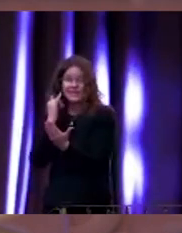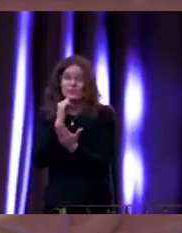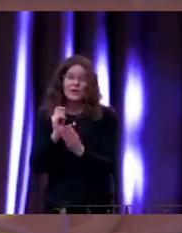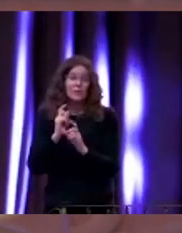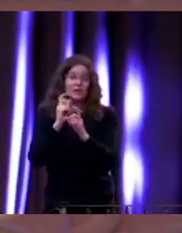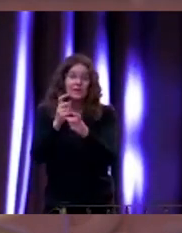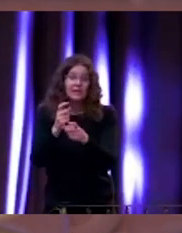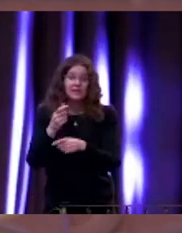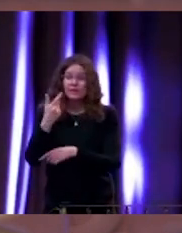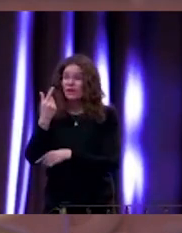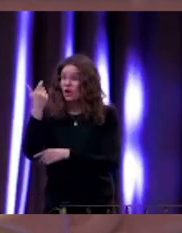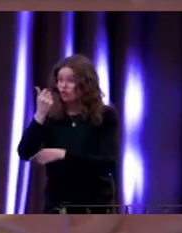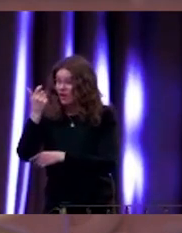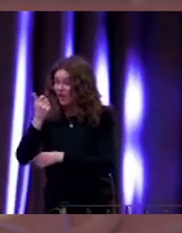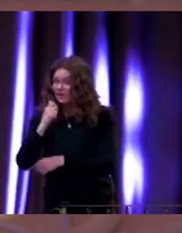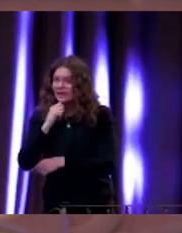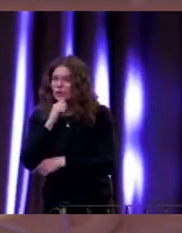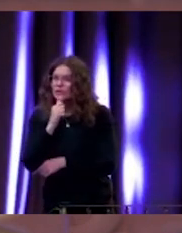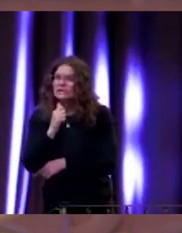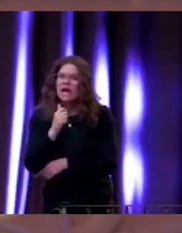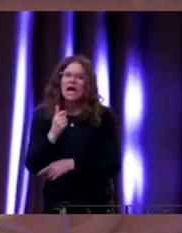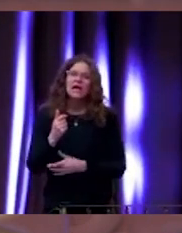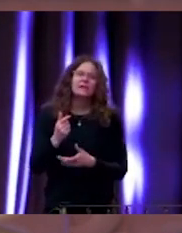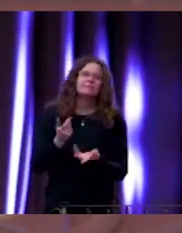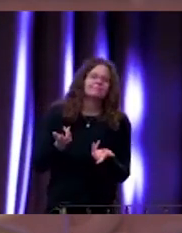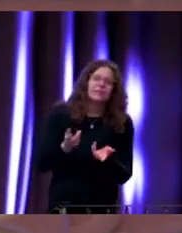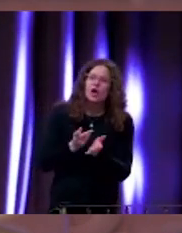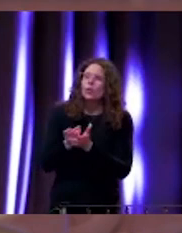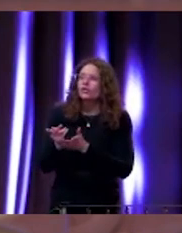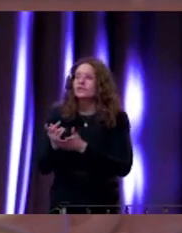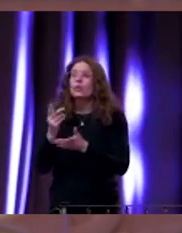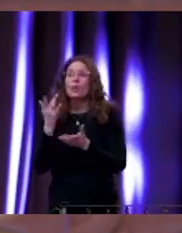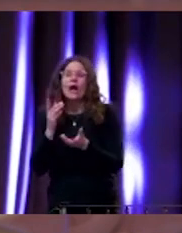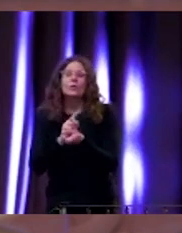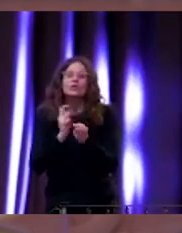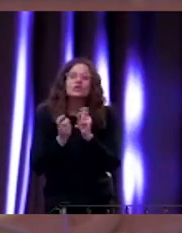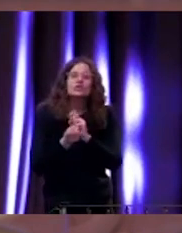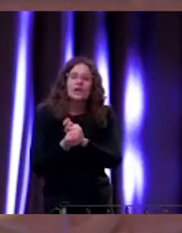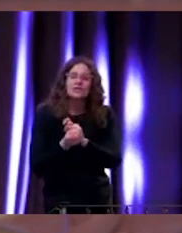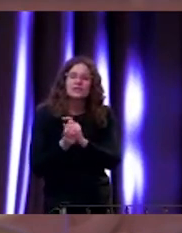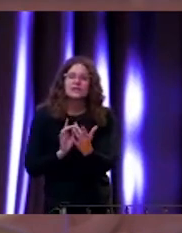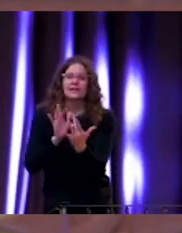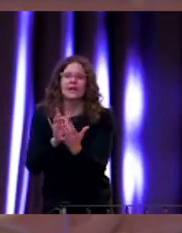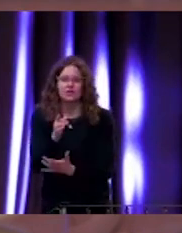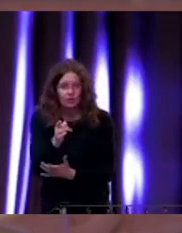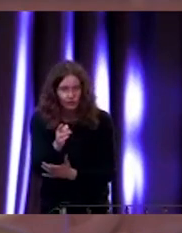we're making iterations next time to try and reach you, right? Our goal is to fund